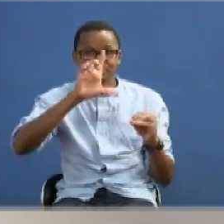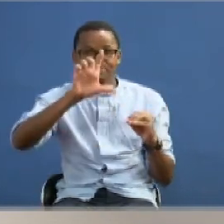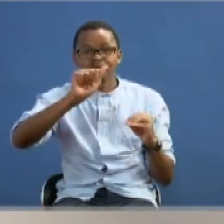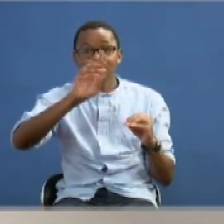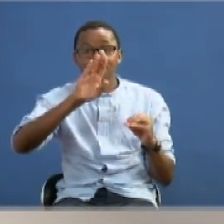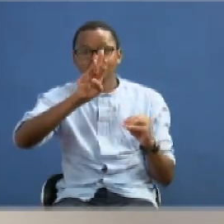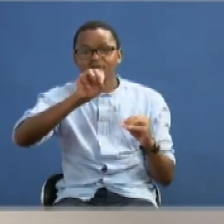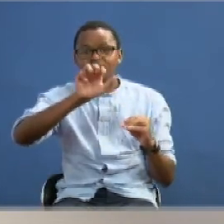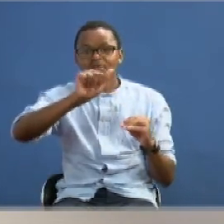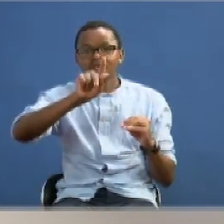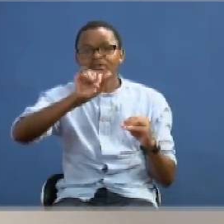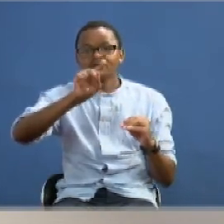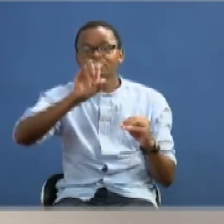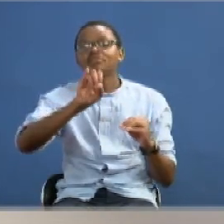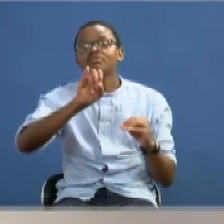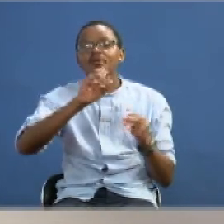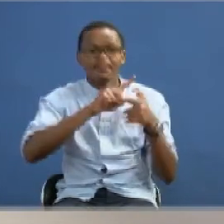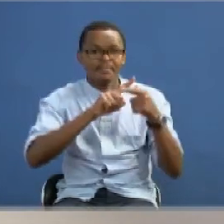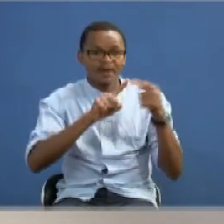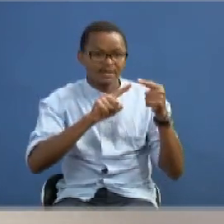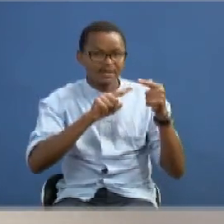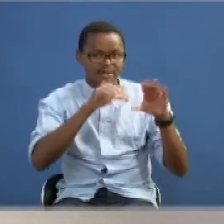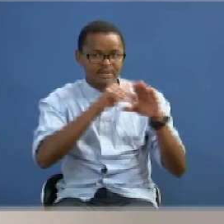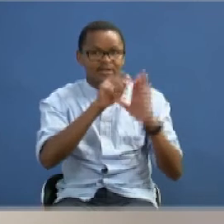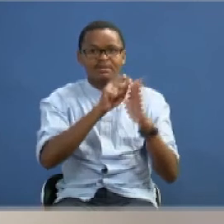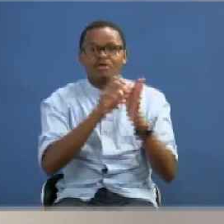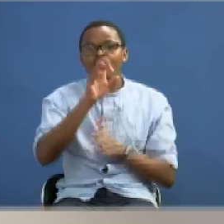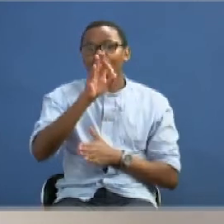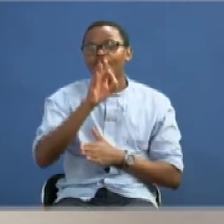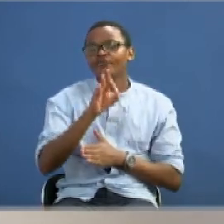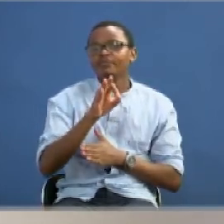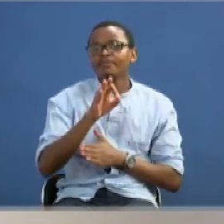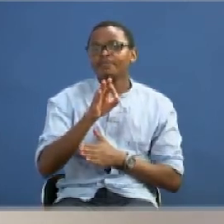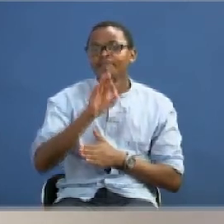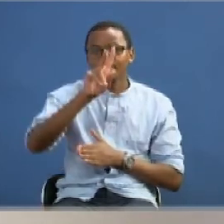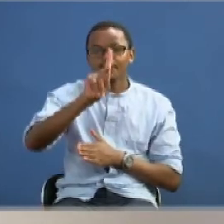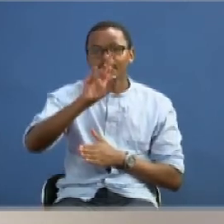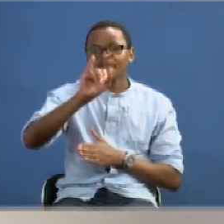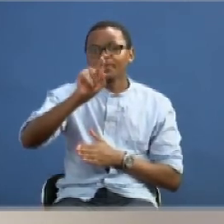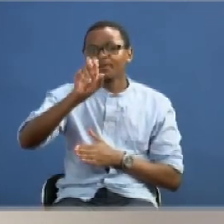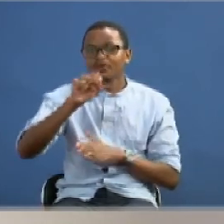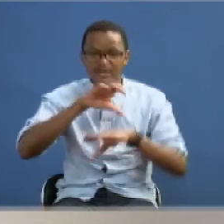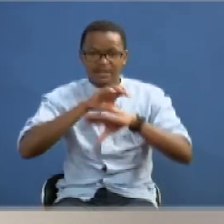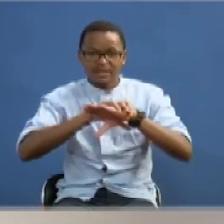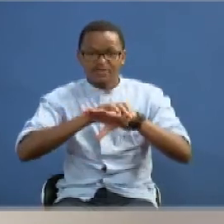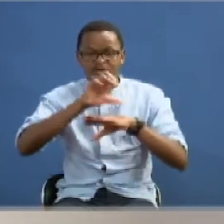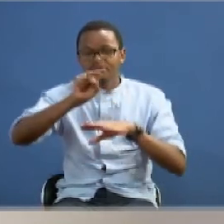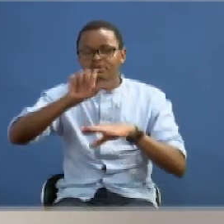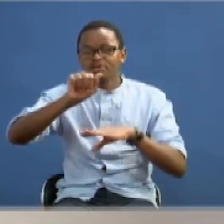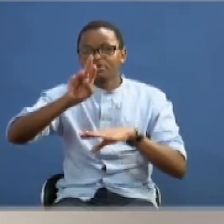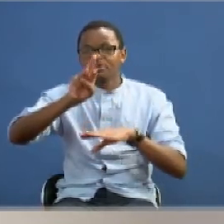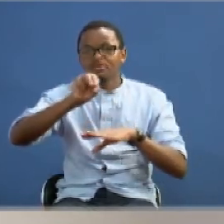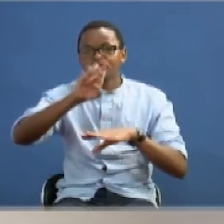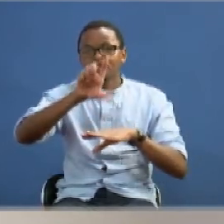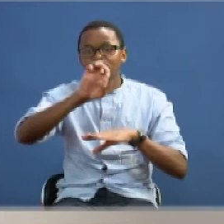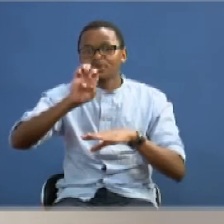Makueni that is doing the actual testing. Mm. But in terms of the kits that we received for sample collection, for example,